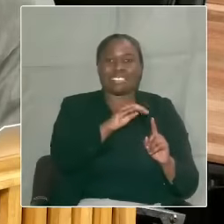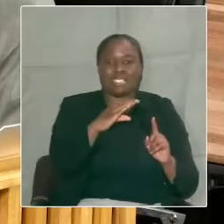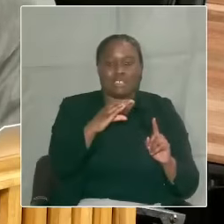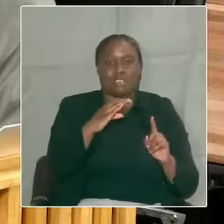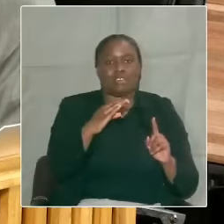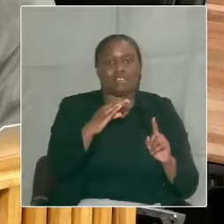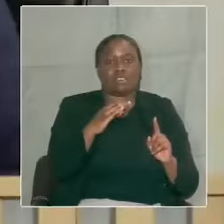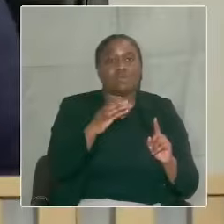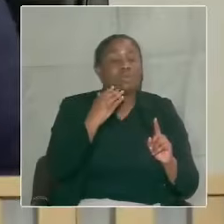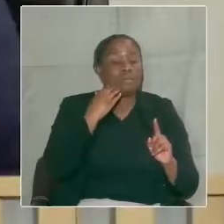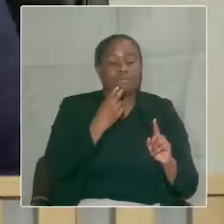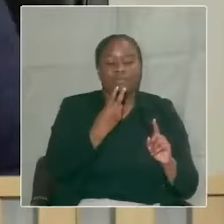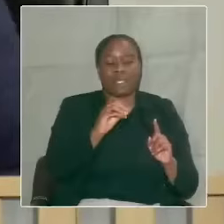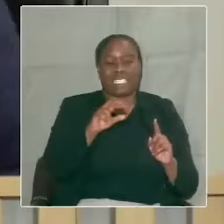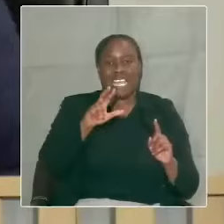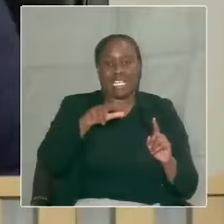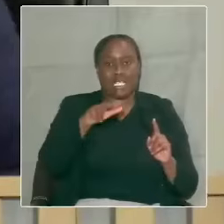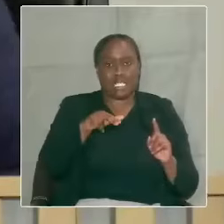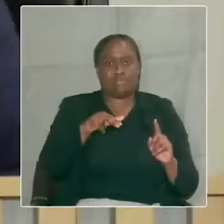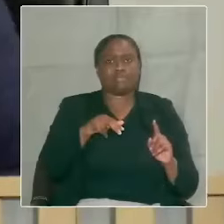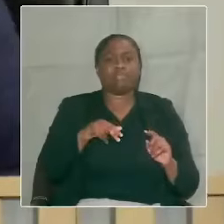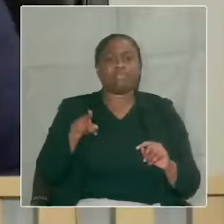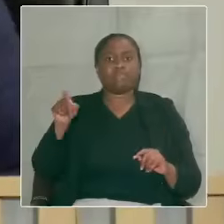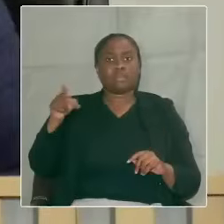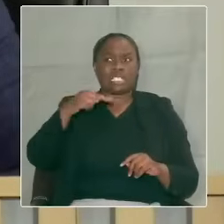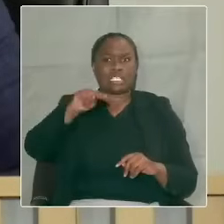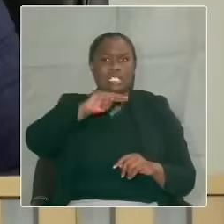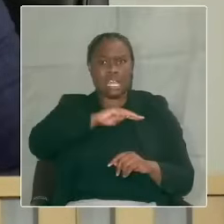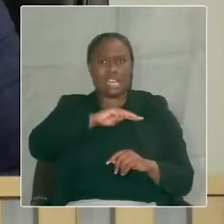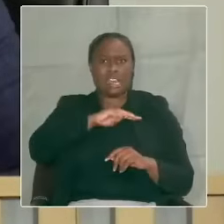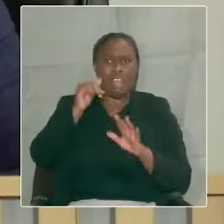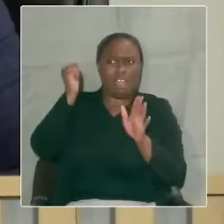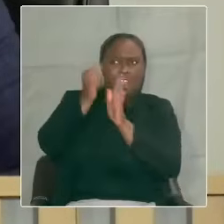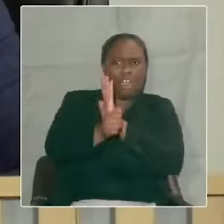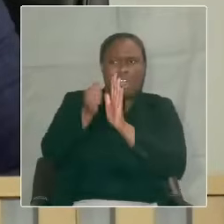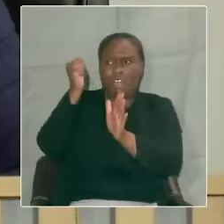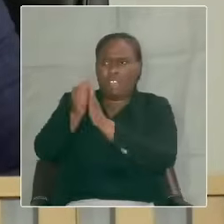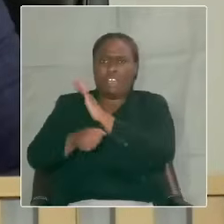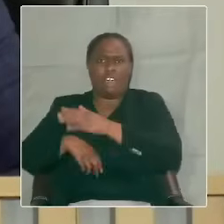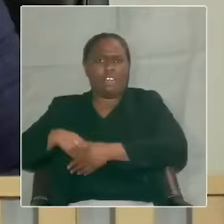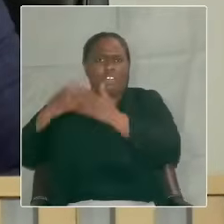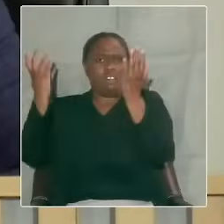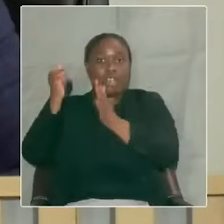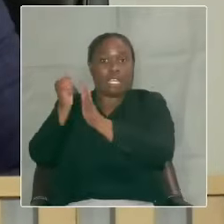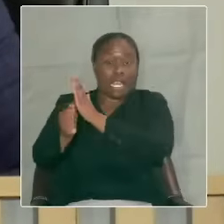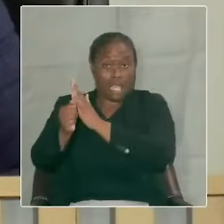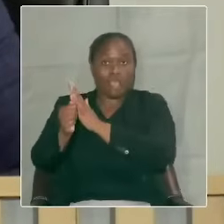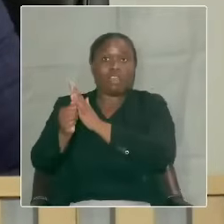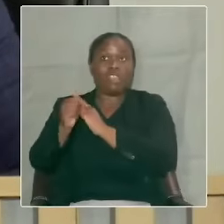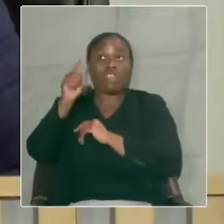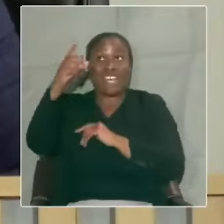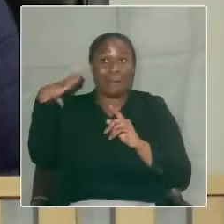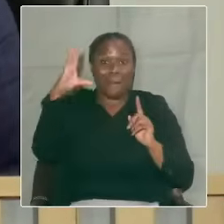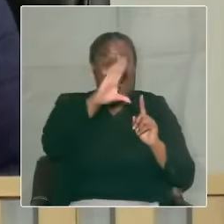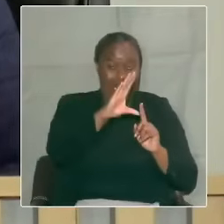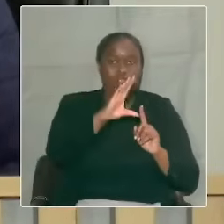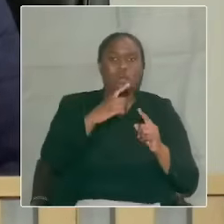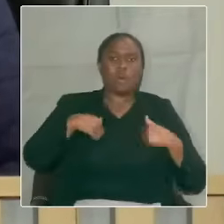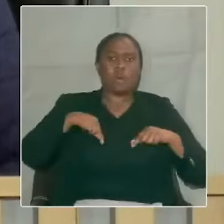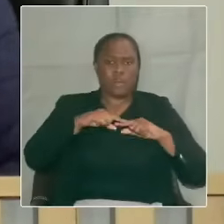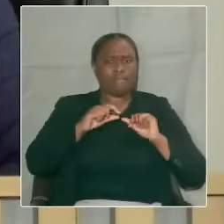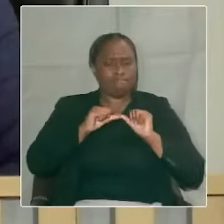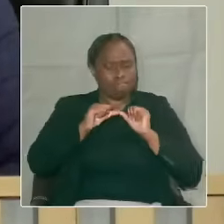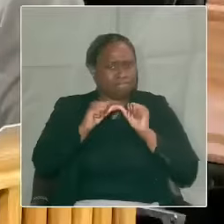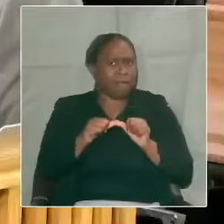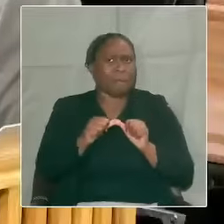2018, not to allow KZN to be a killing field, is still on course. And then if